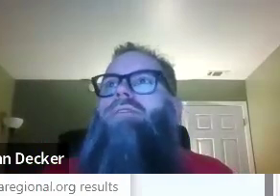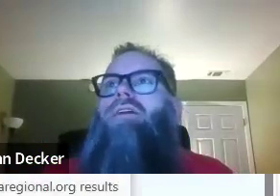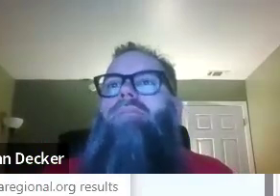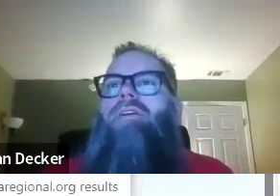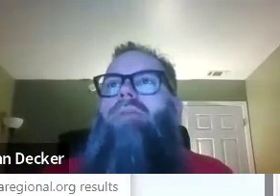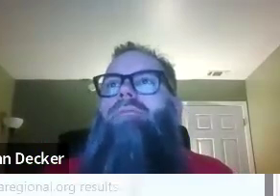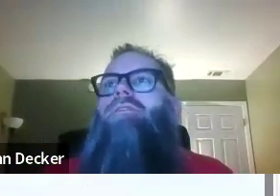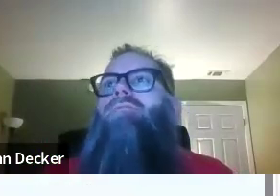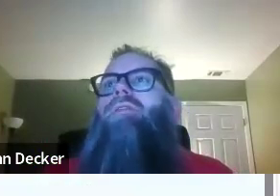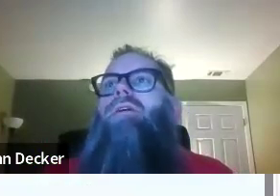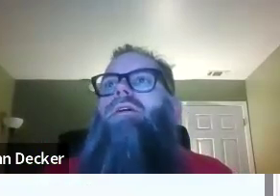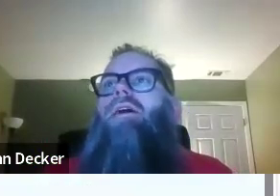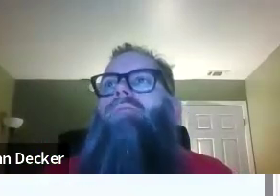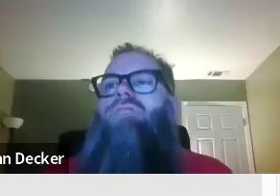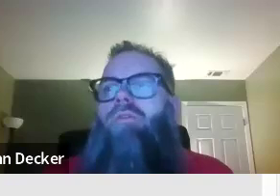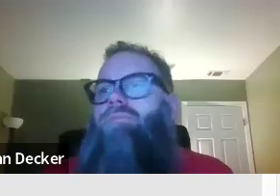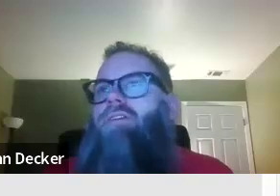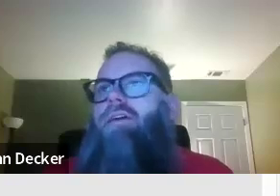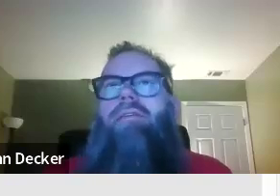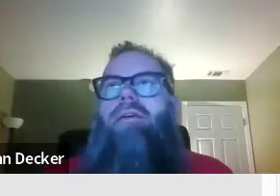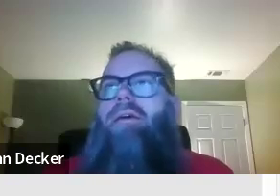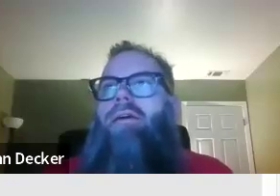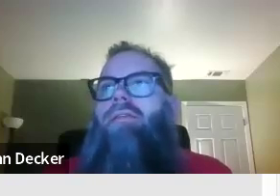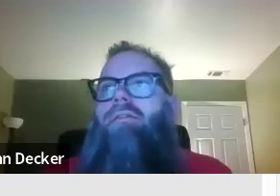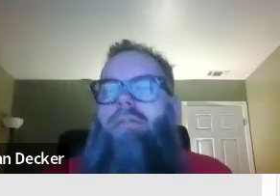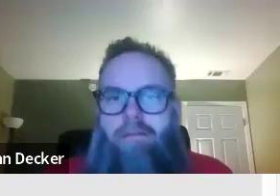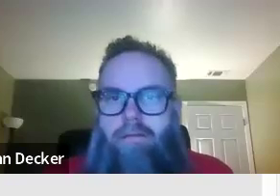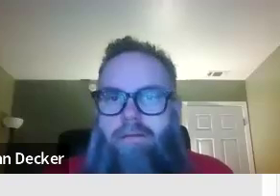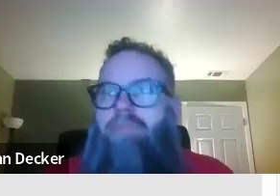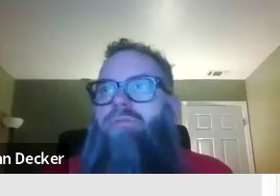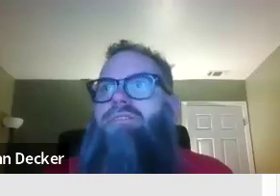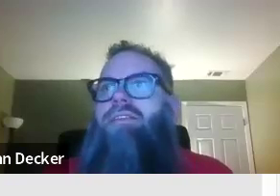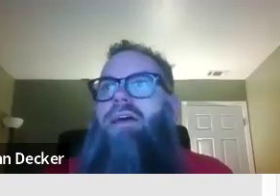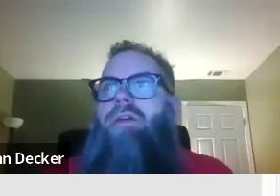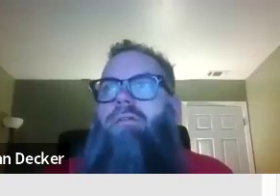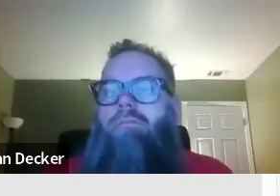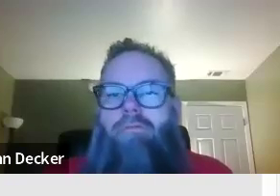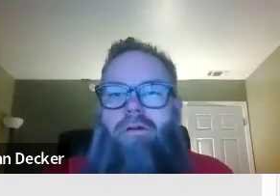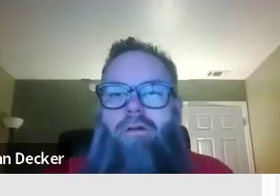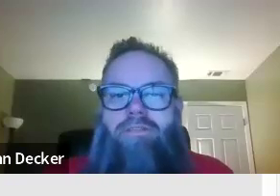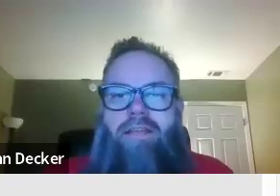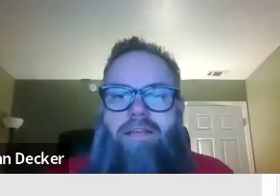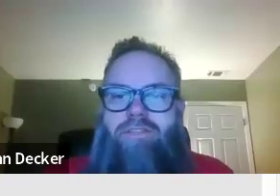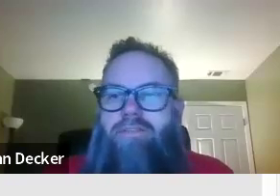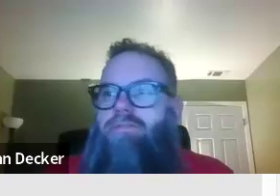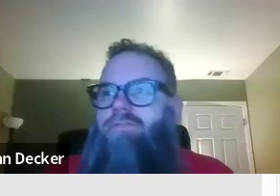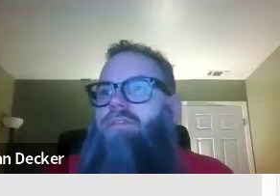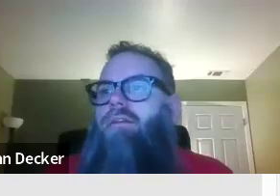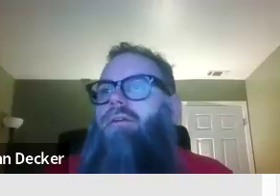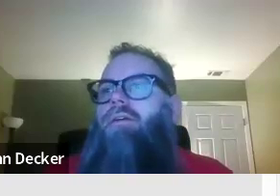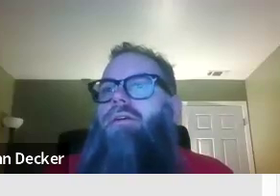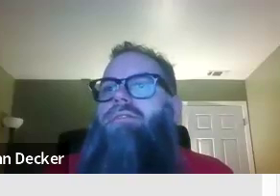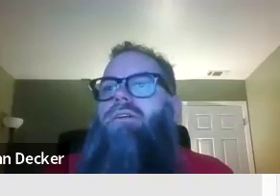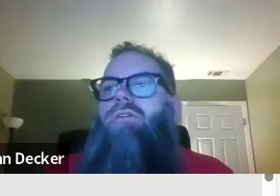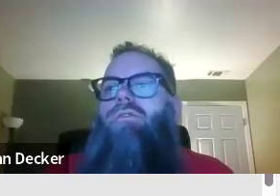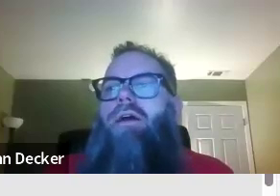don't know why it's not letting me copy it there, but it's on our website. And can everyone see that okay? Our Alta Connections